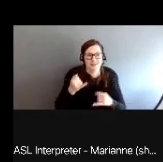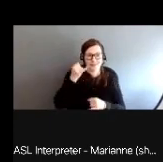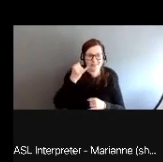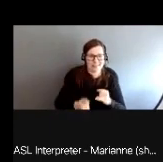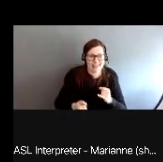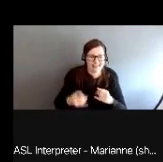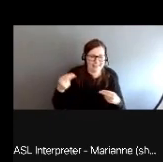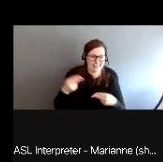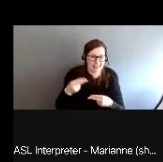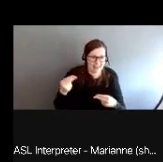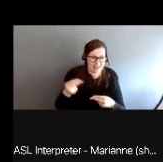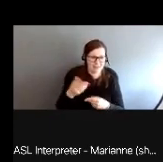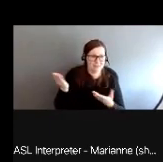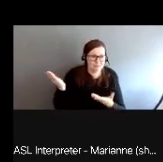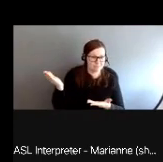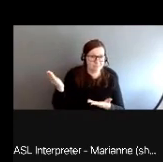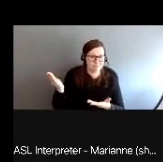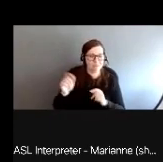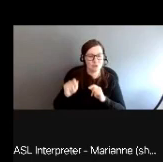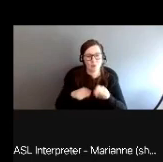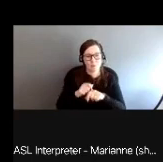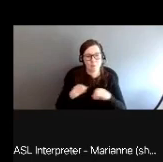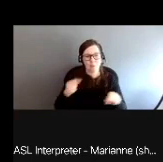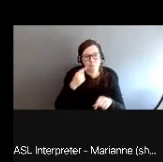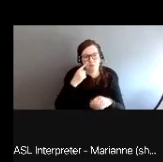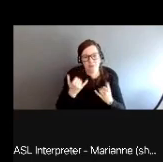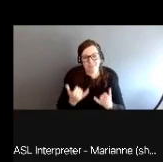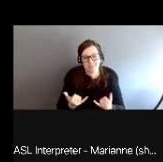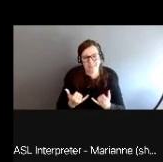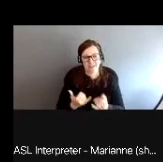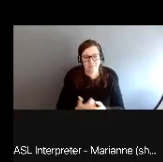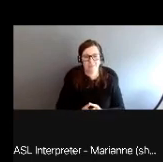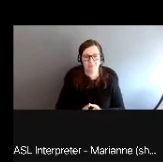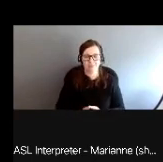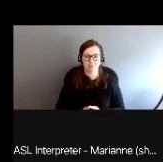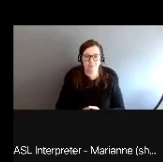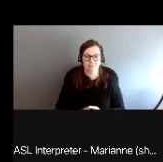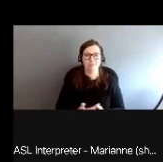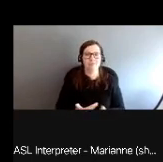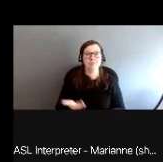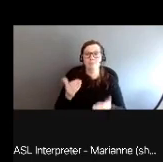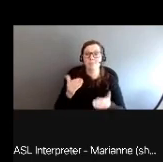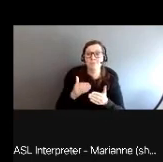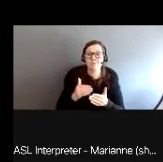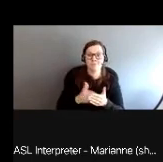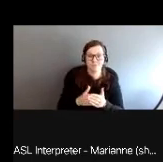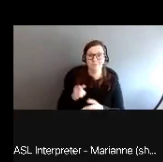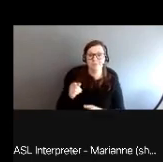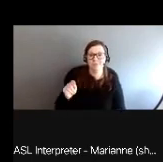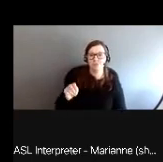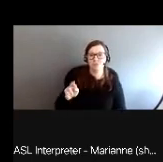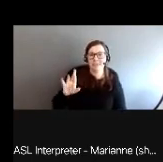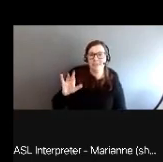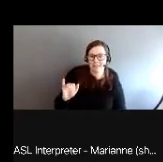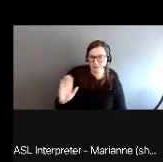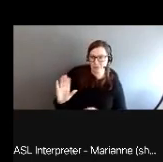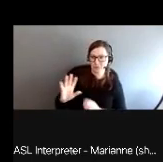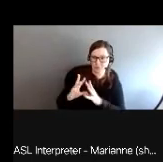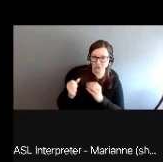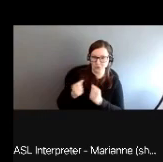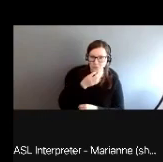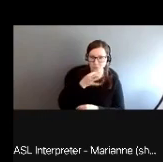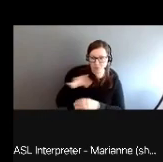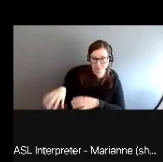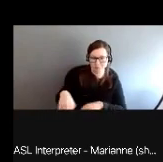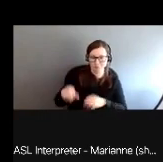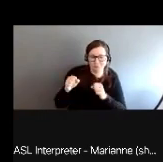just exactly the wrap up for today. Mention again of the work that Tracy is doing if you're interested, but feedback